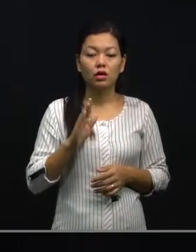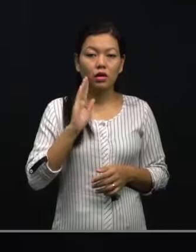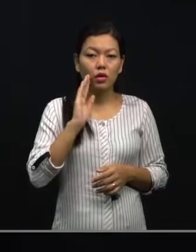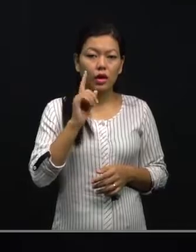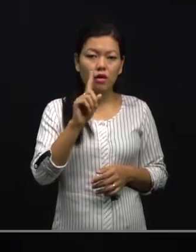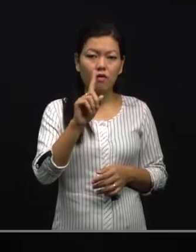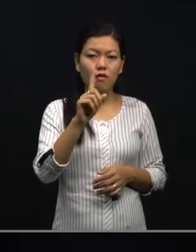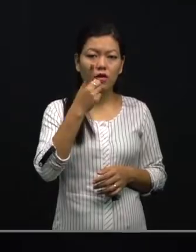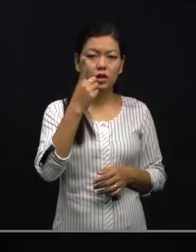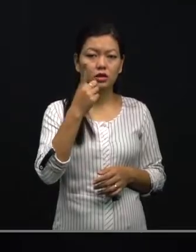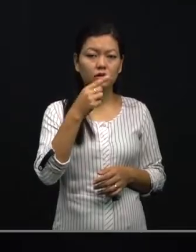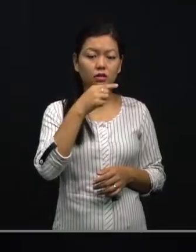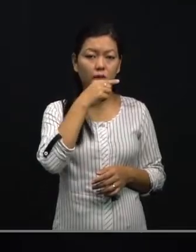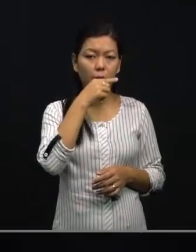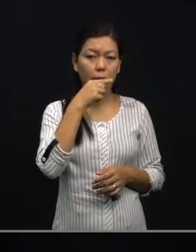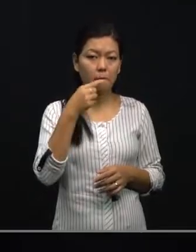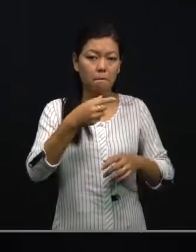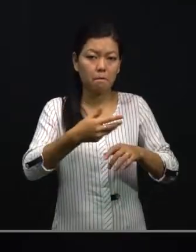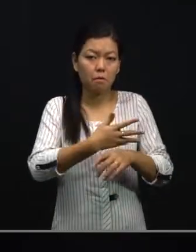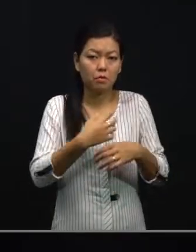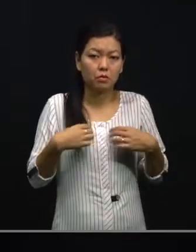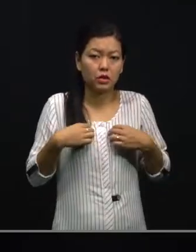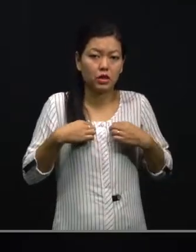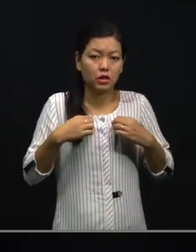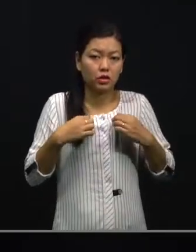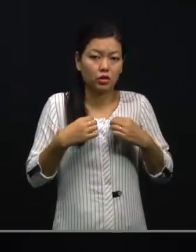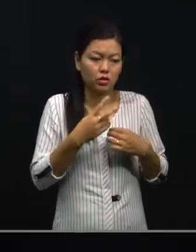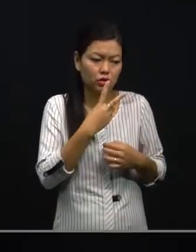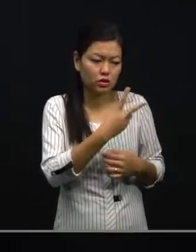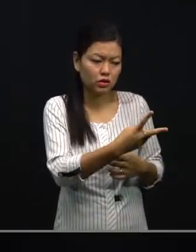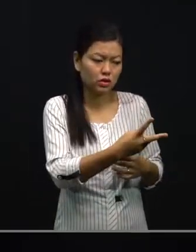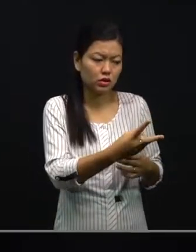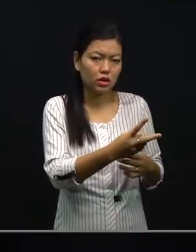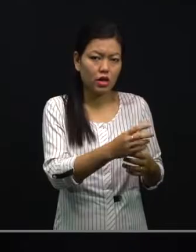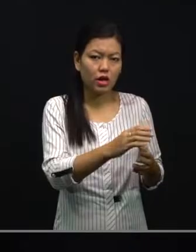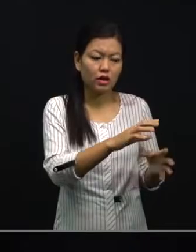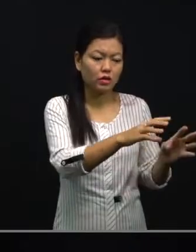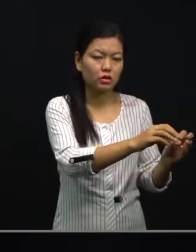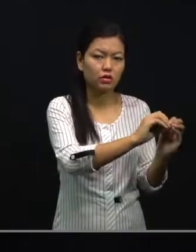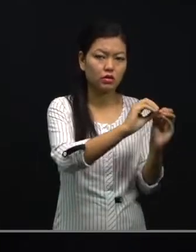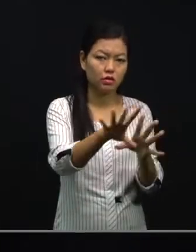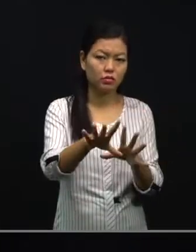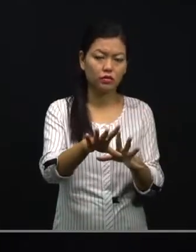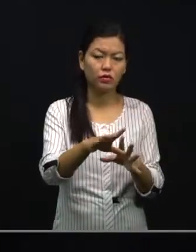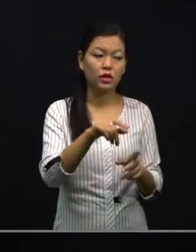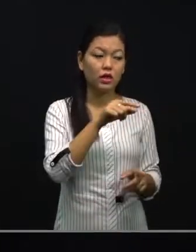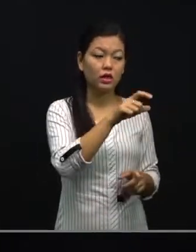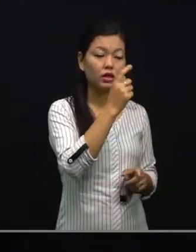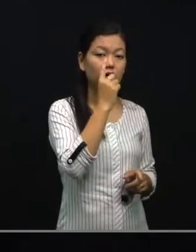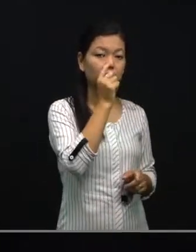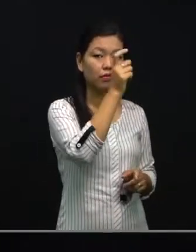was removed, because she really believed in that superstitious story or the myth of the ghost here.